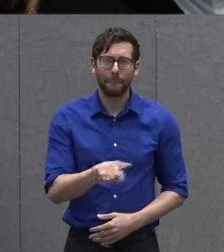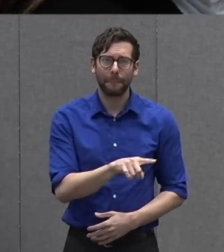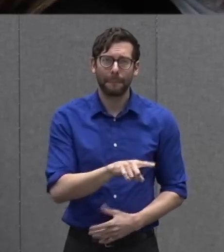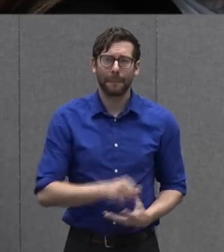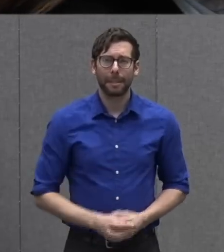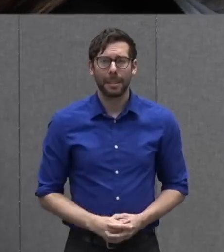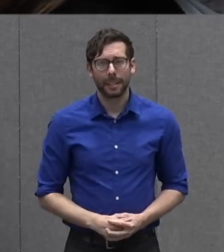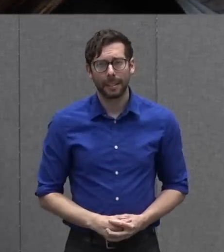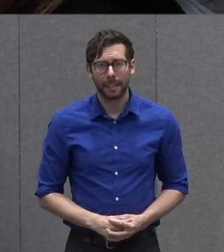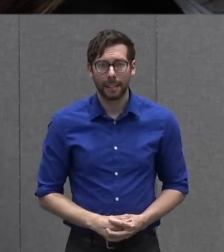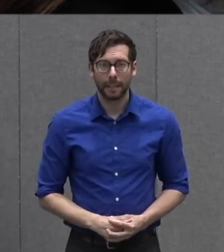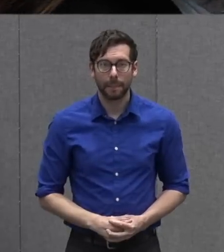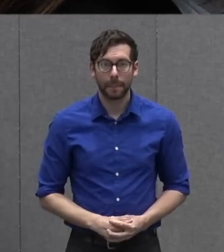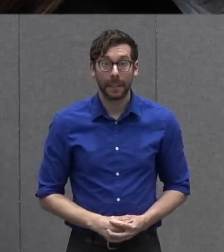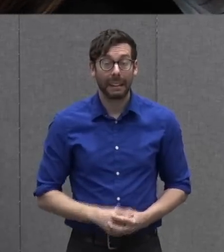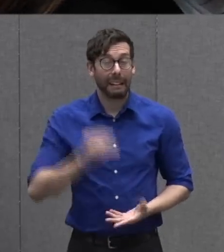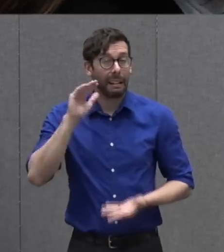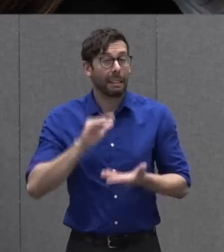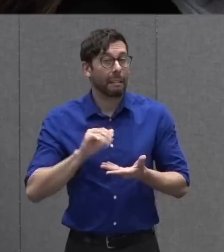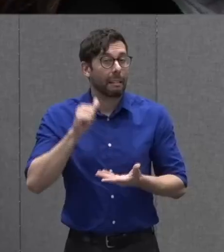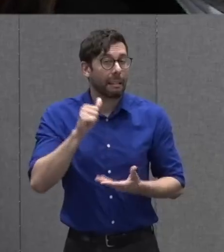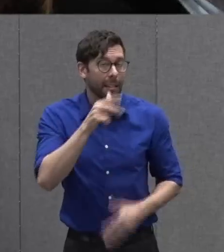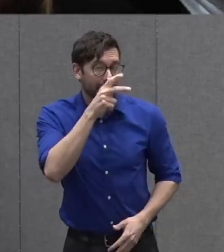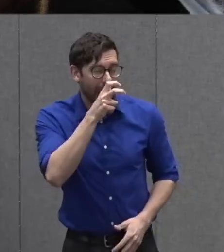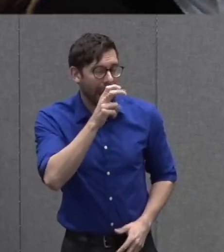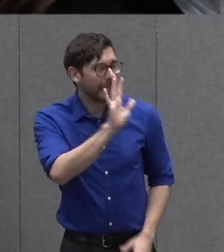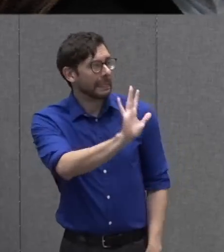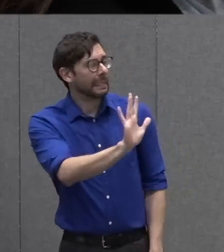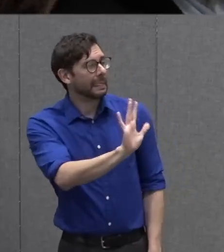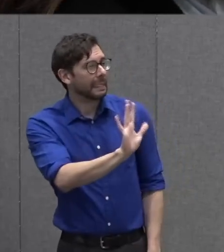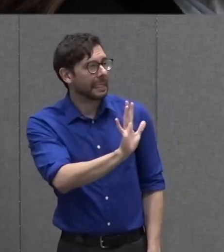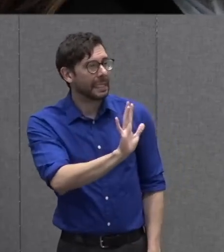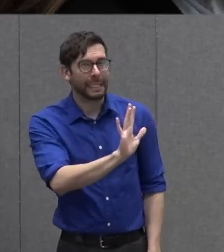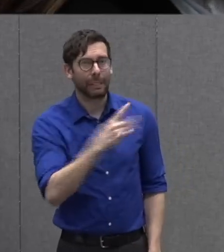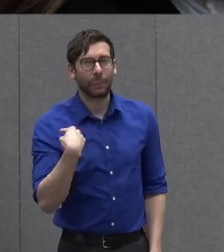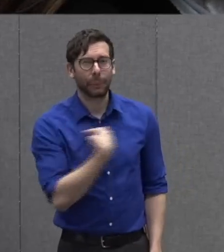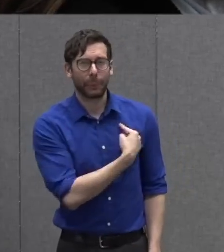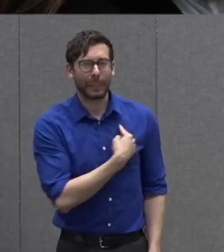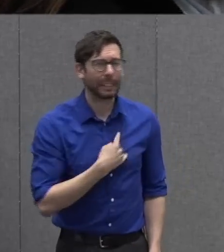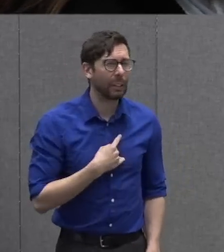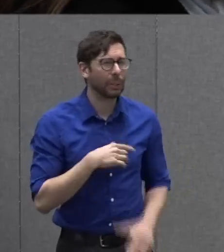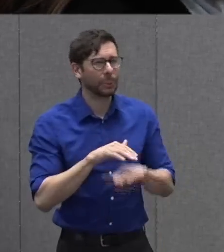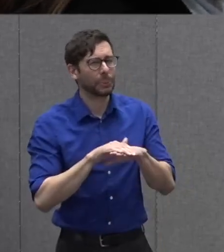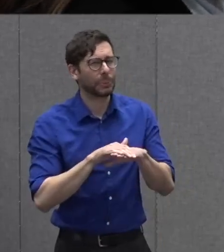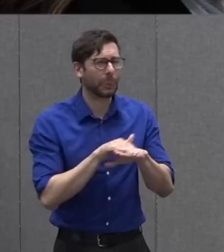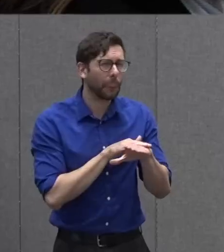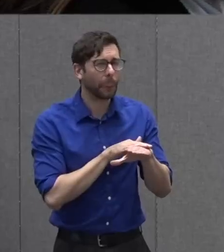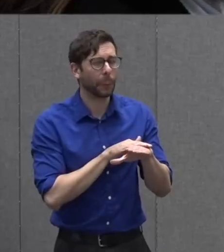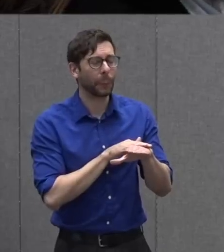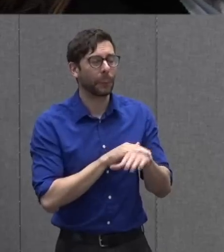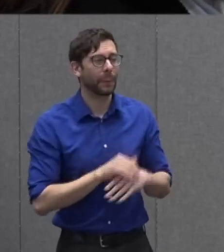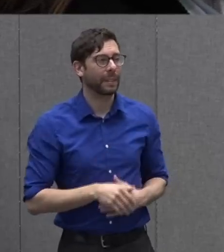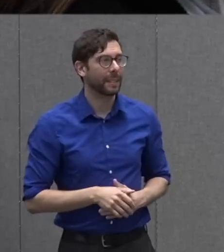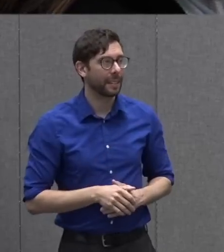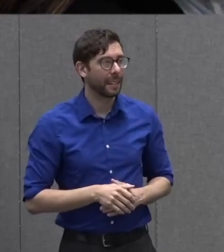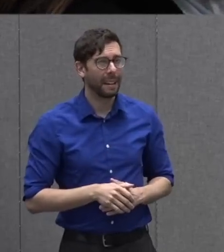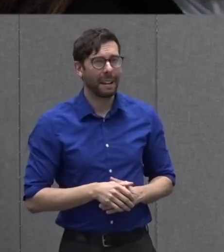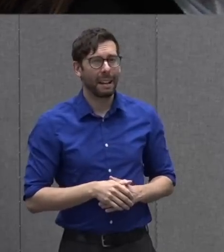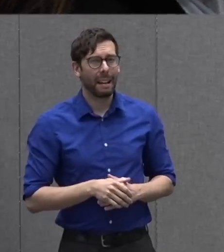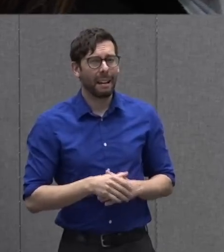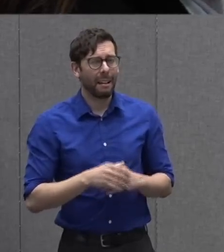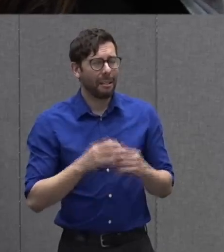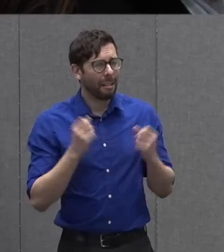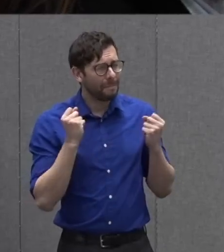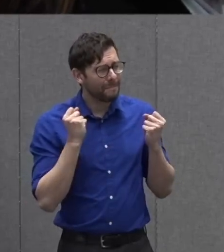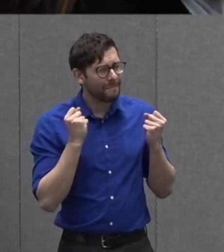Stop! Screamed the littlest ant. We're moving way too slow. Lots of food will long